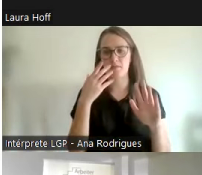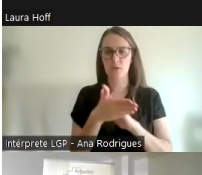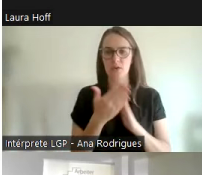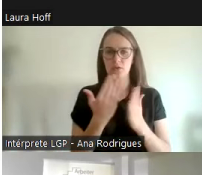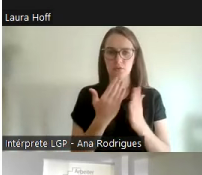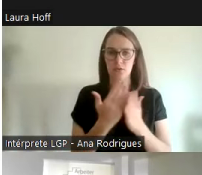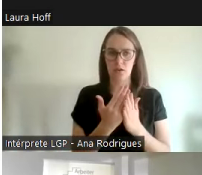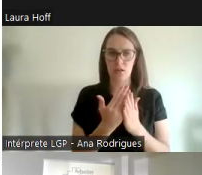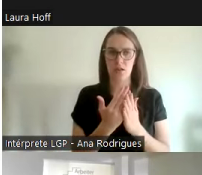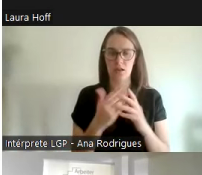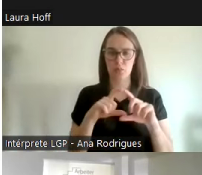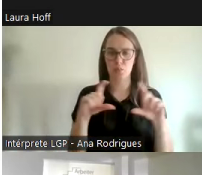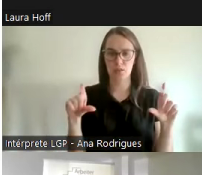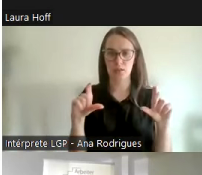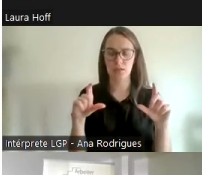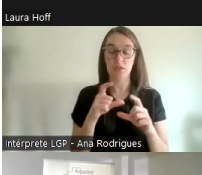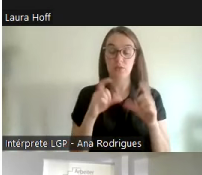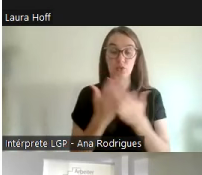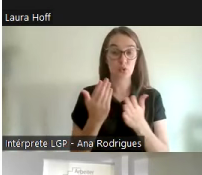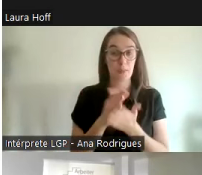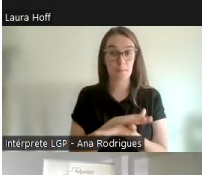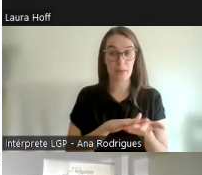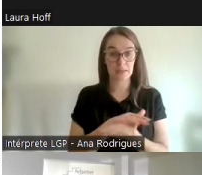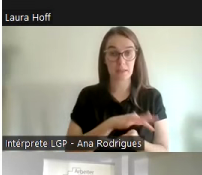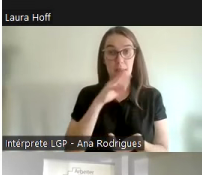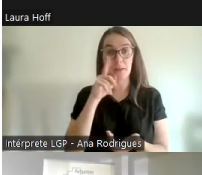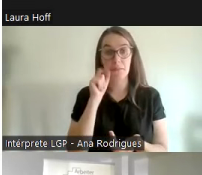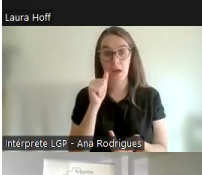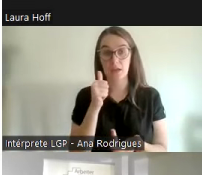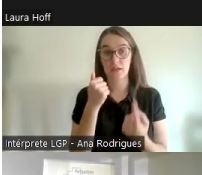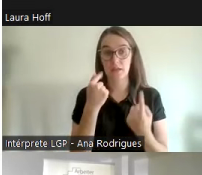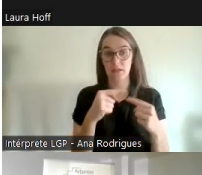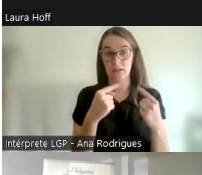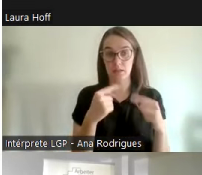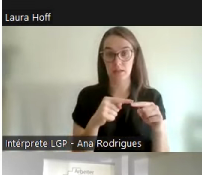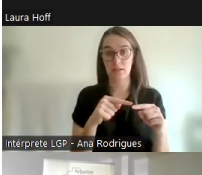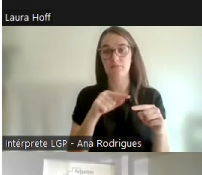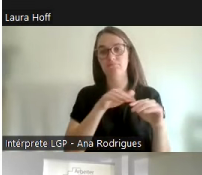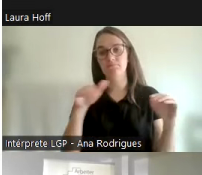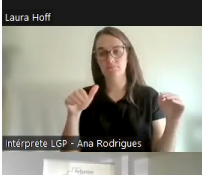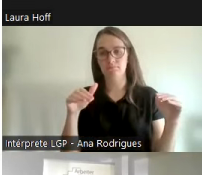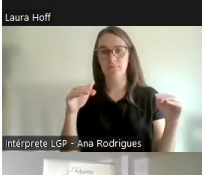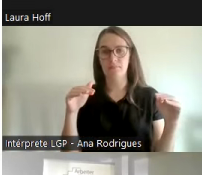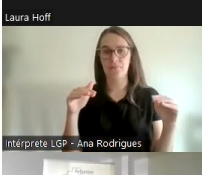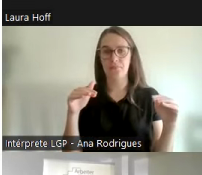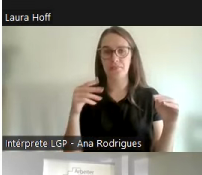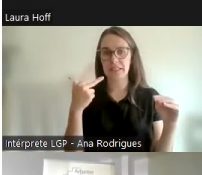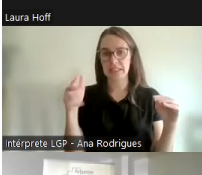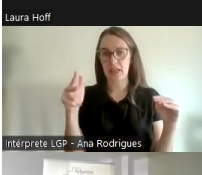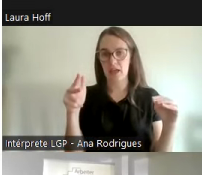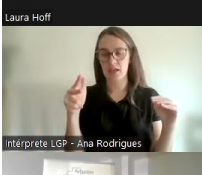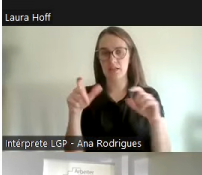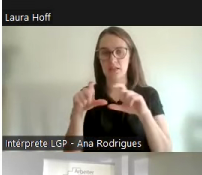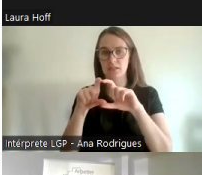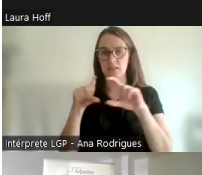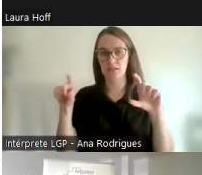so 100 children whose parents do not have college degrees, and they are compared to 100 elementary school